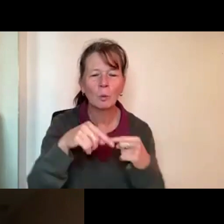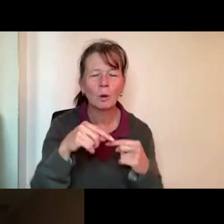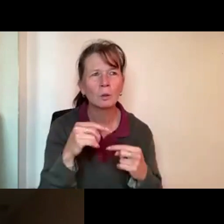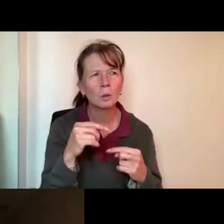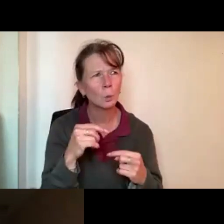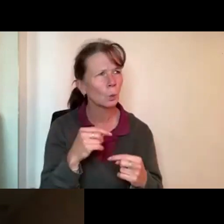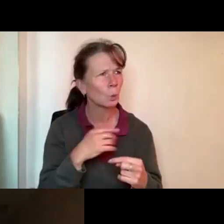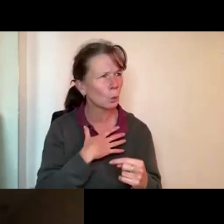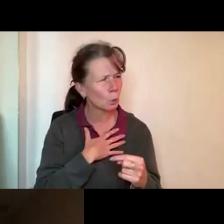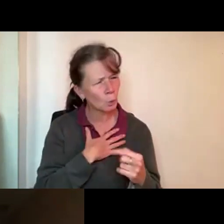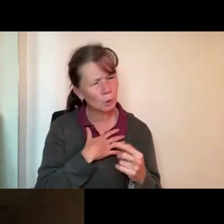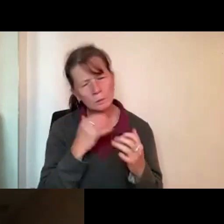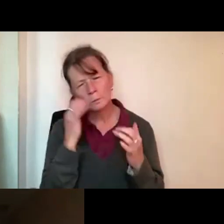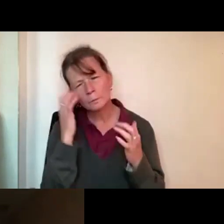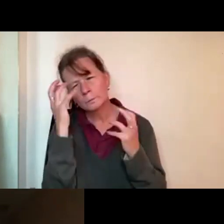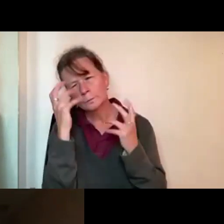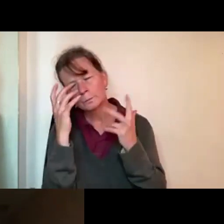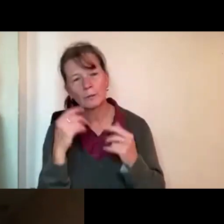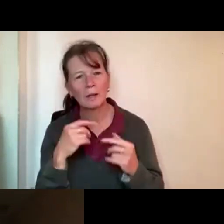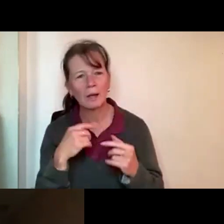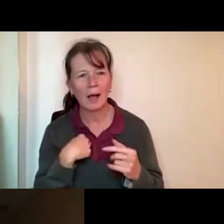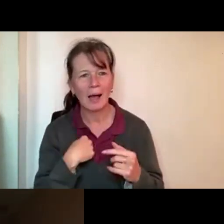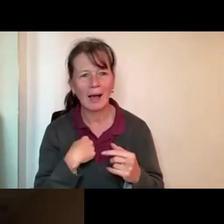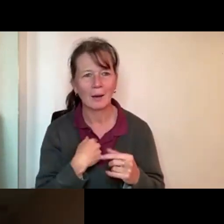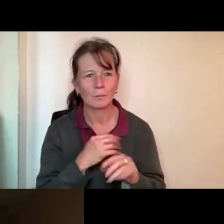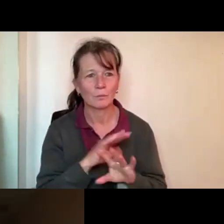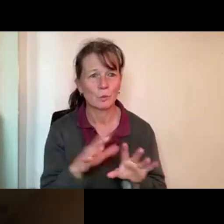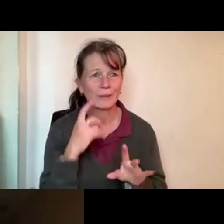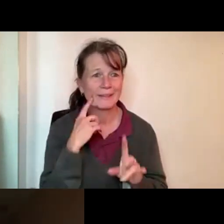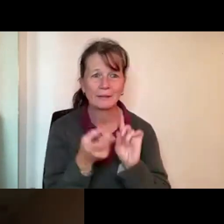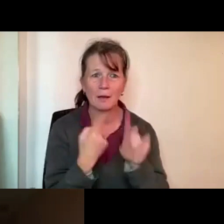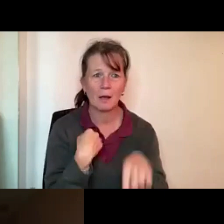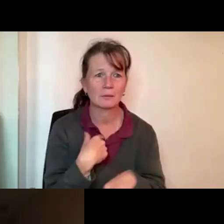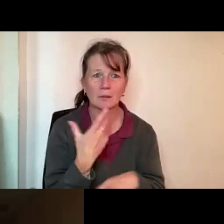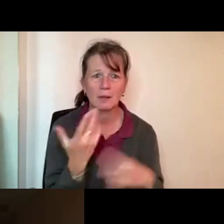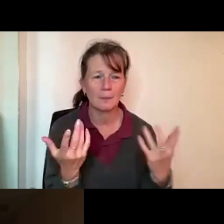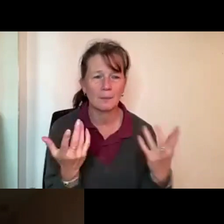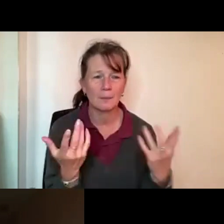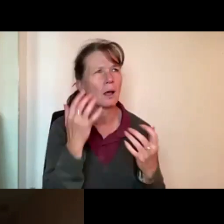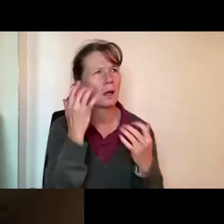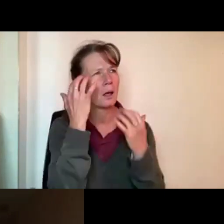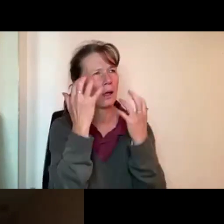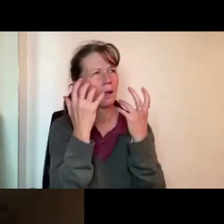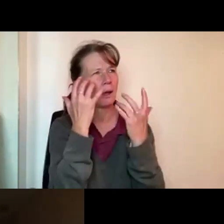Because I certainly don't have a straightforward answer.